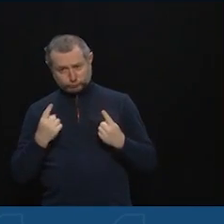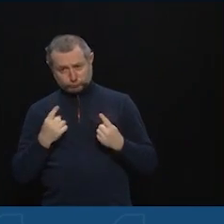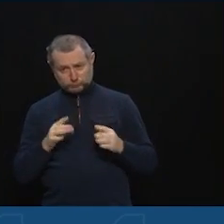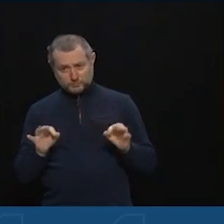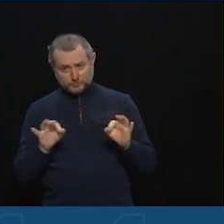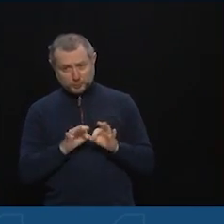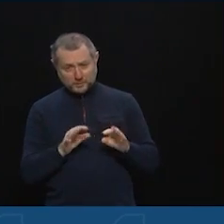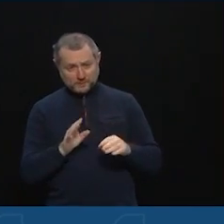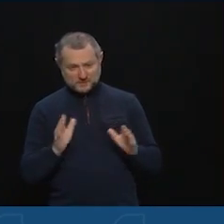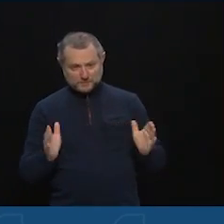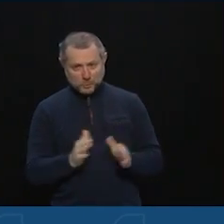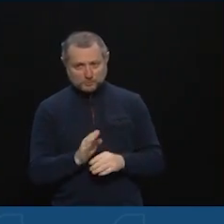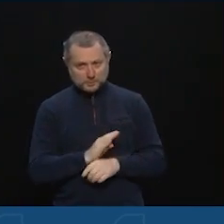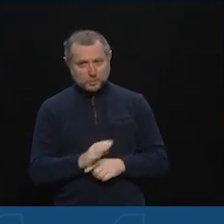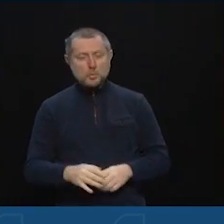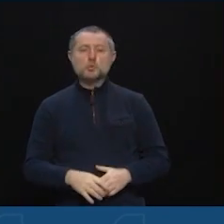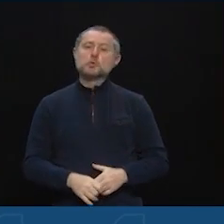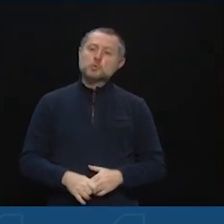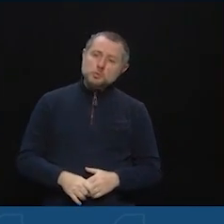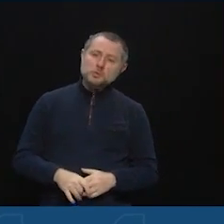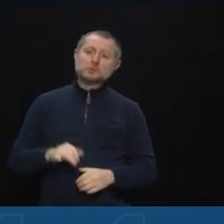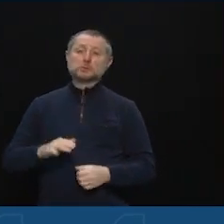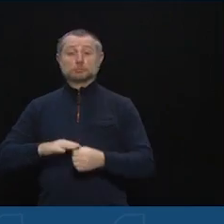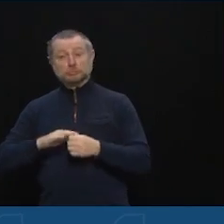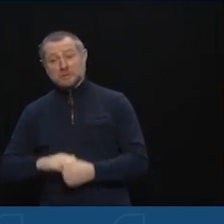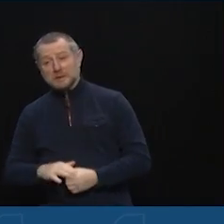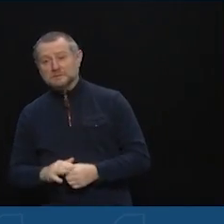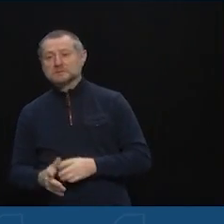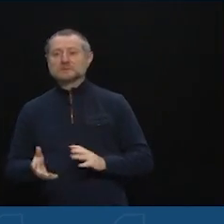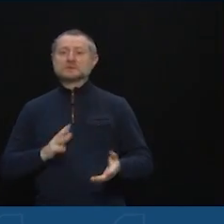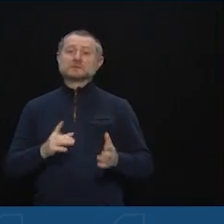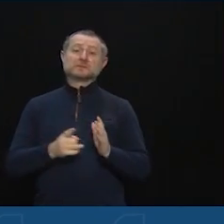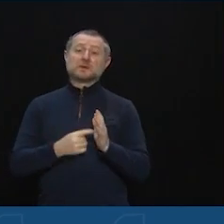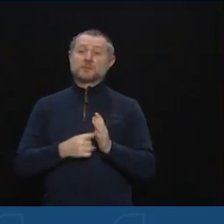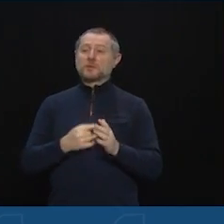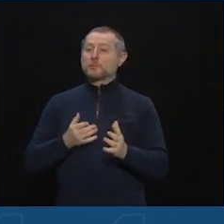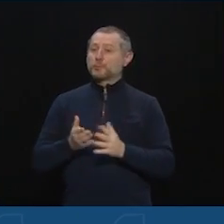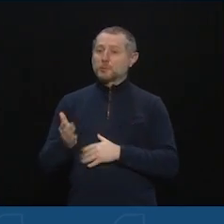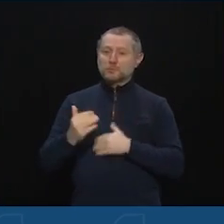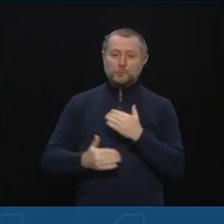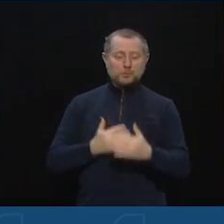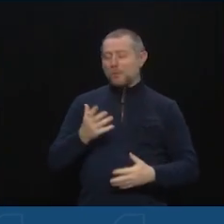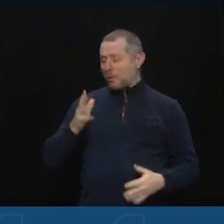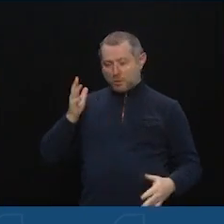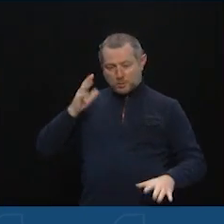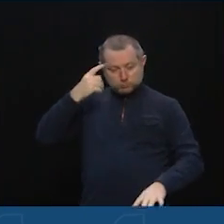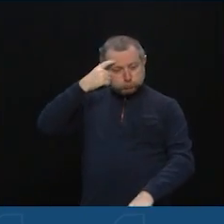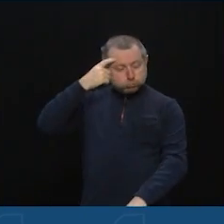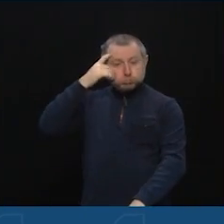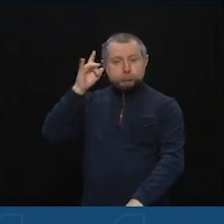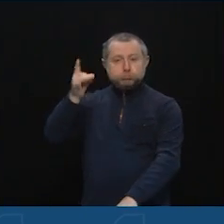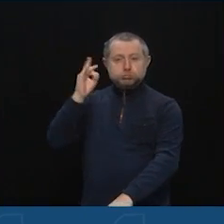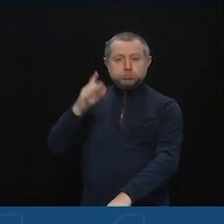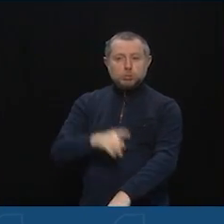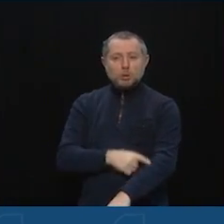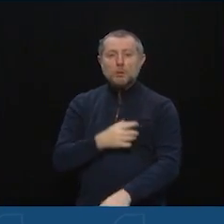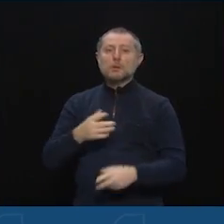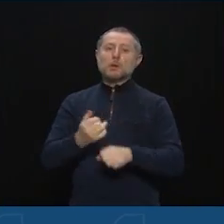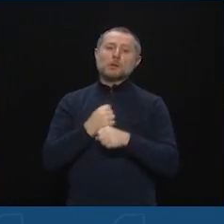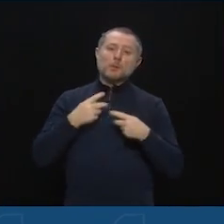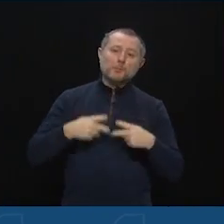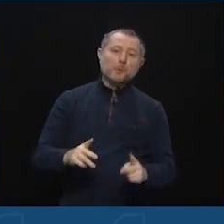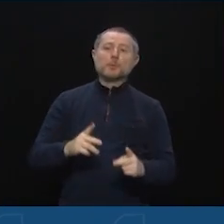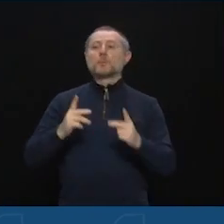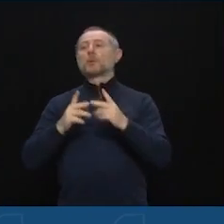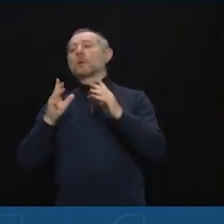businesses, the stress and sometimes trauma of going through the process of getting open, getting your permits, getting your licenses, having a community board that gets